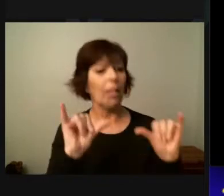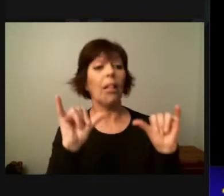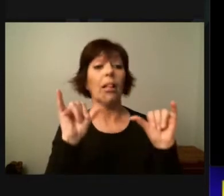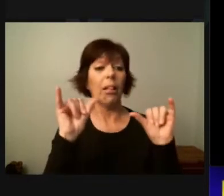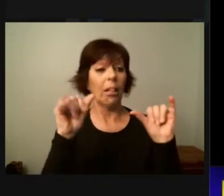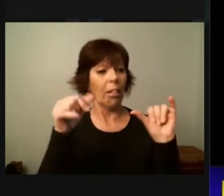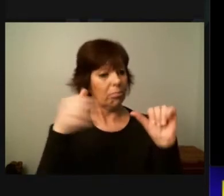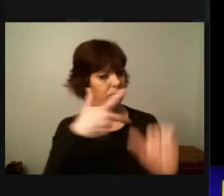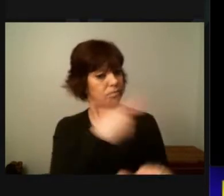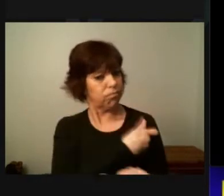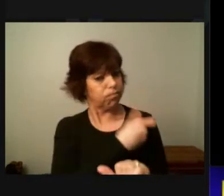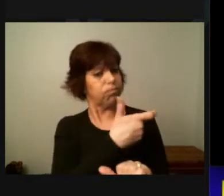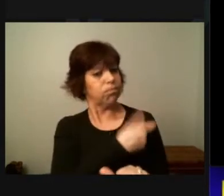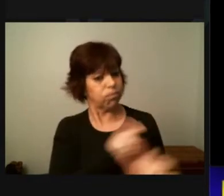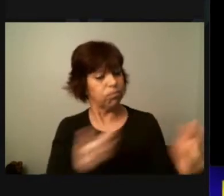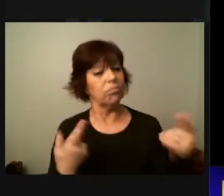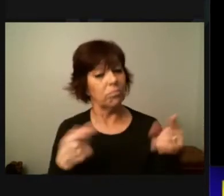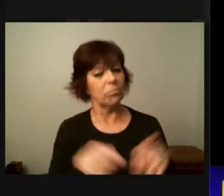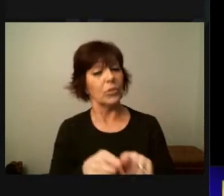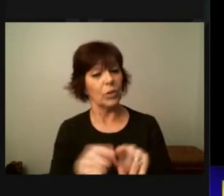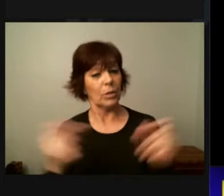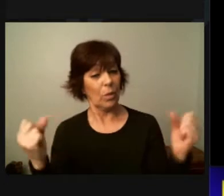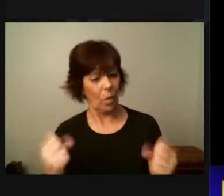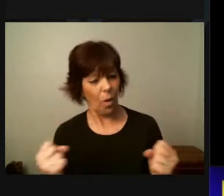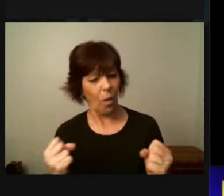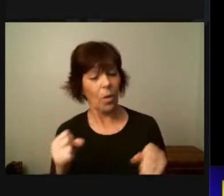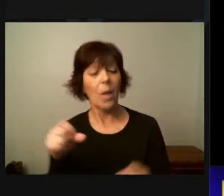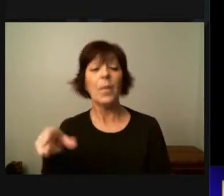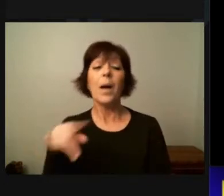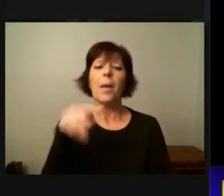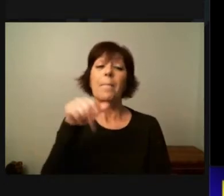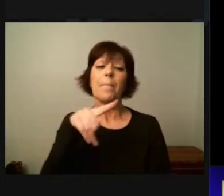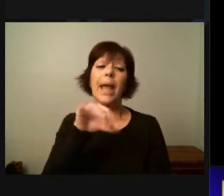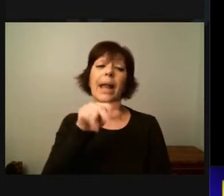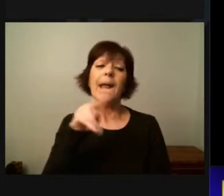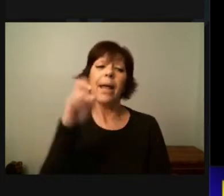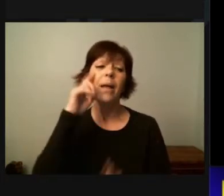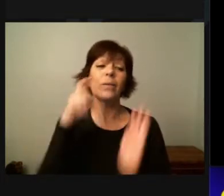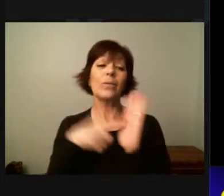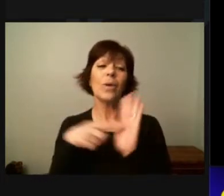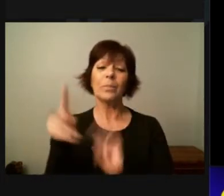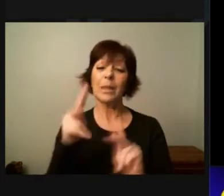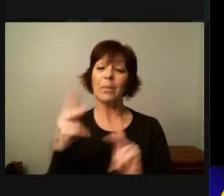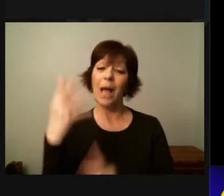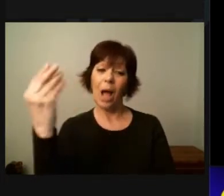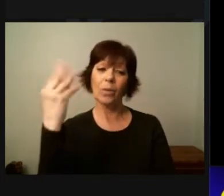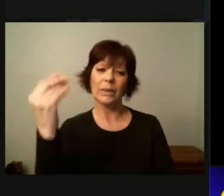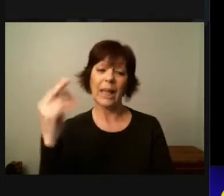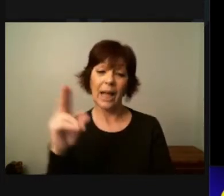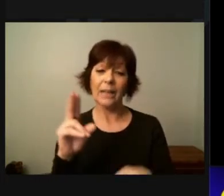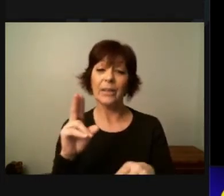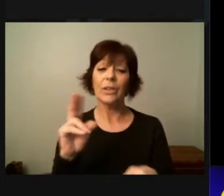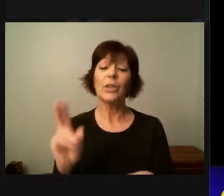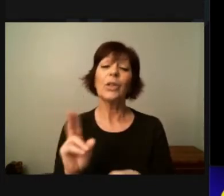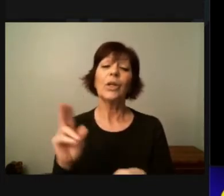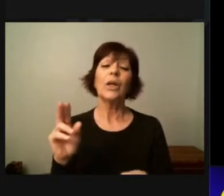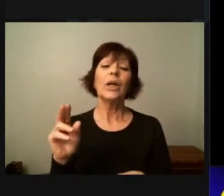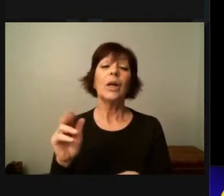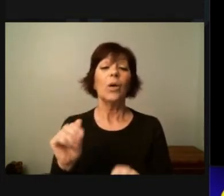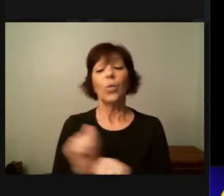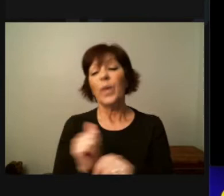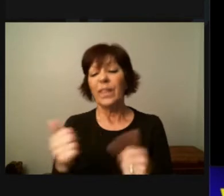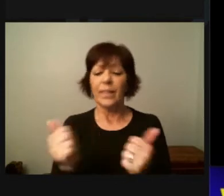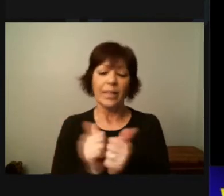cold weather. Pati has noticed people outside, people using mobility devices who've actually